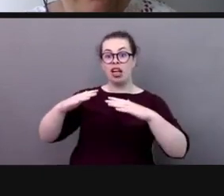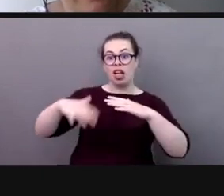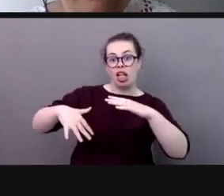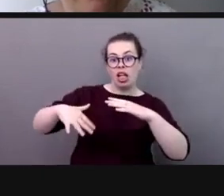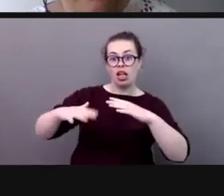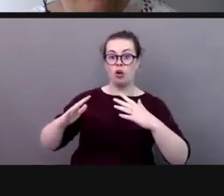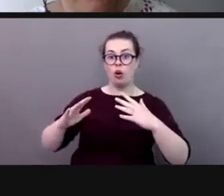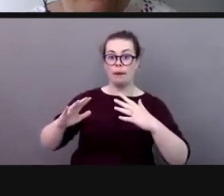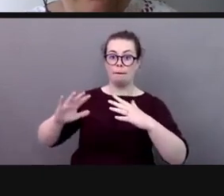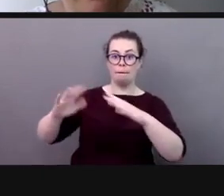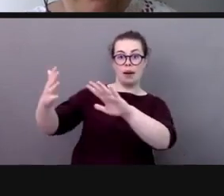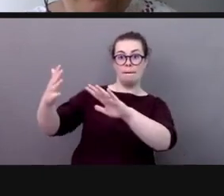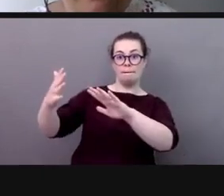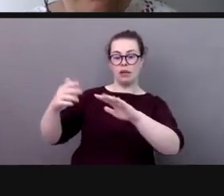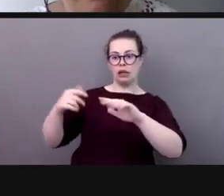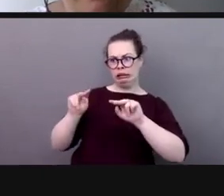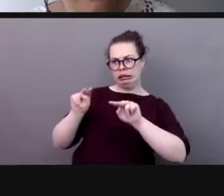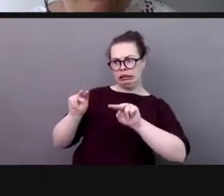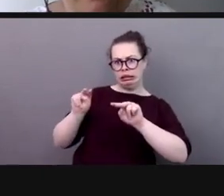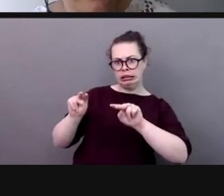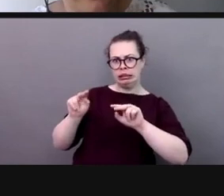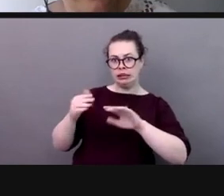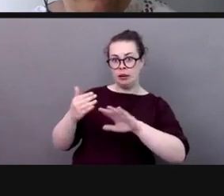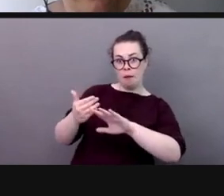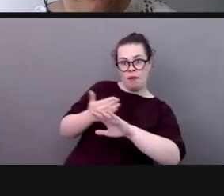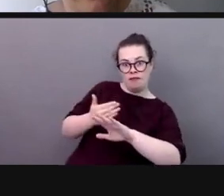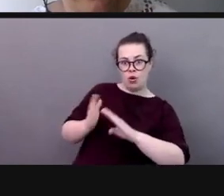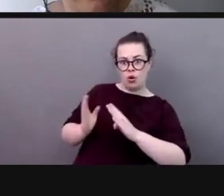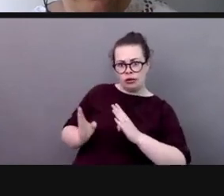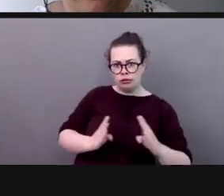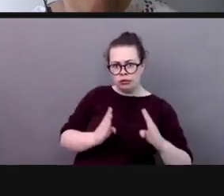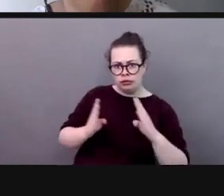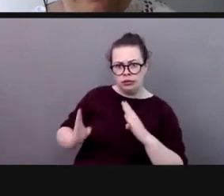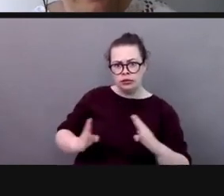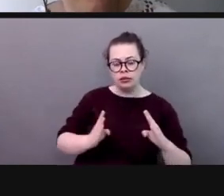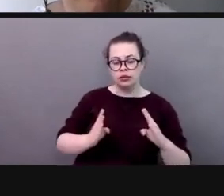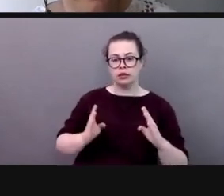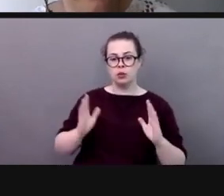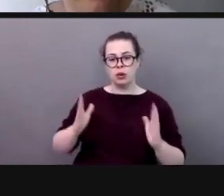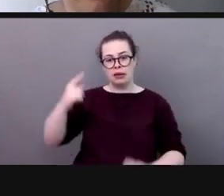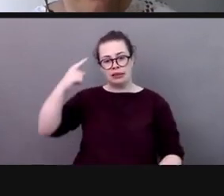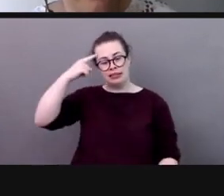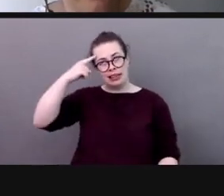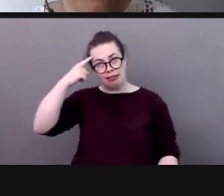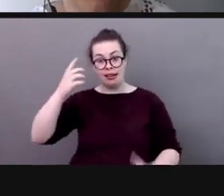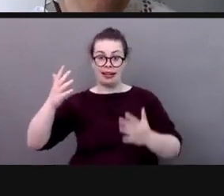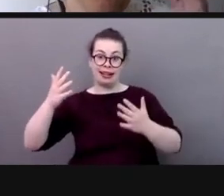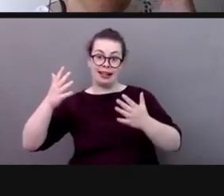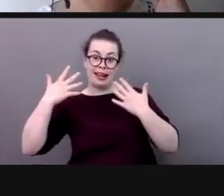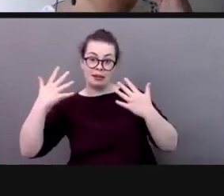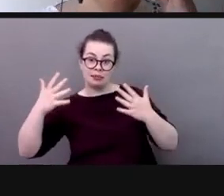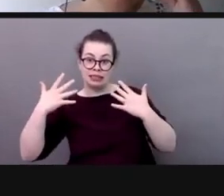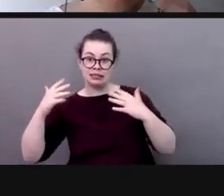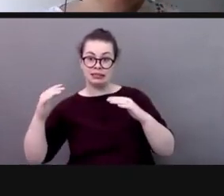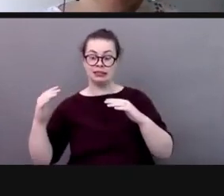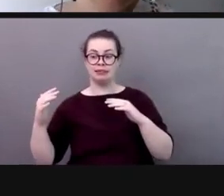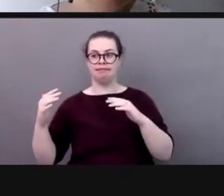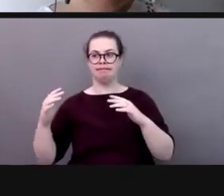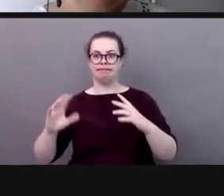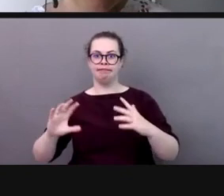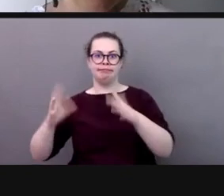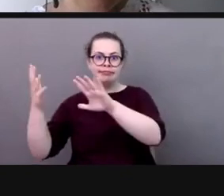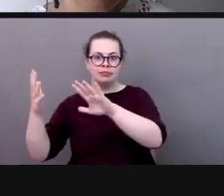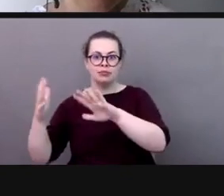multi-risk assessments here, not only talking about climate and environment, but also risks of